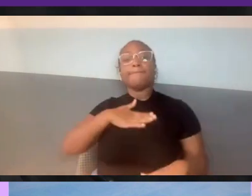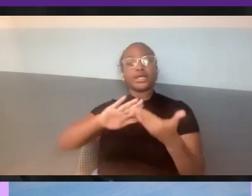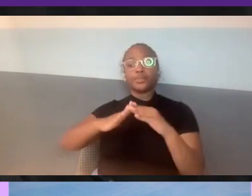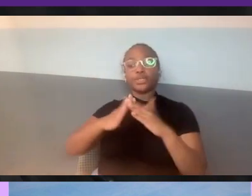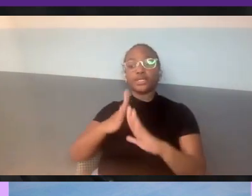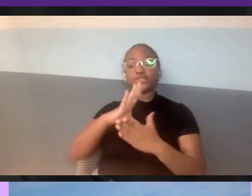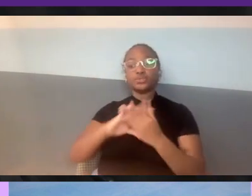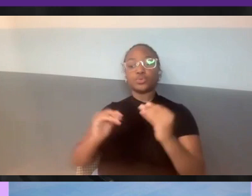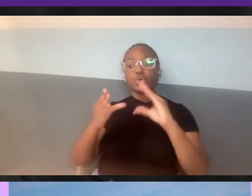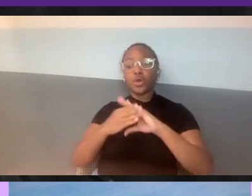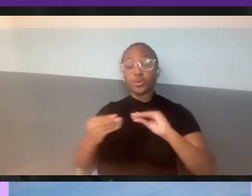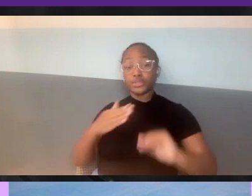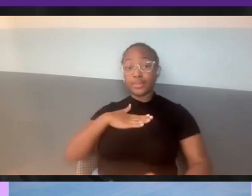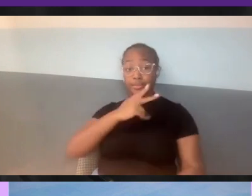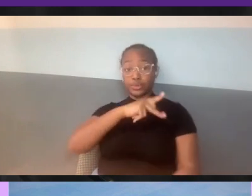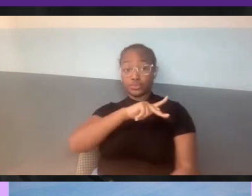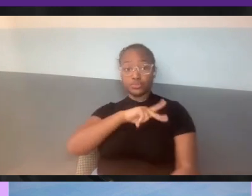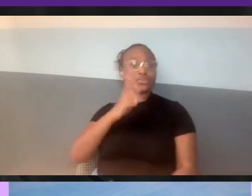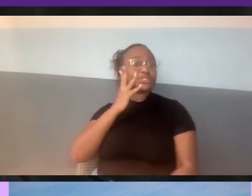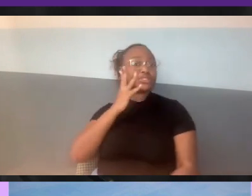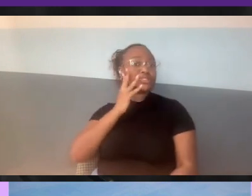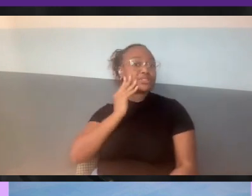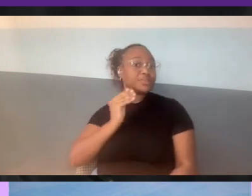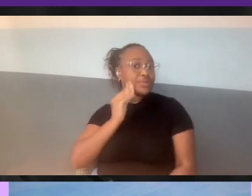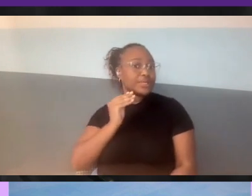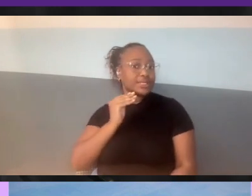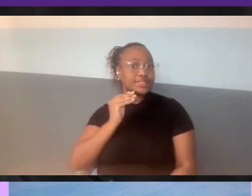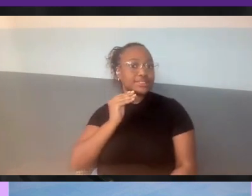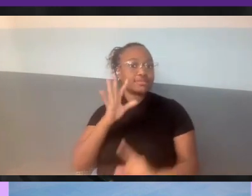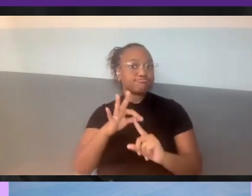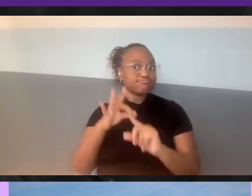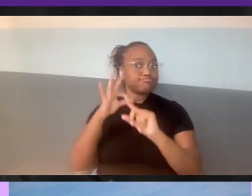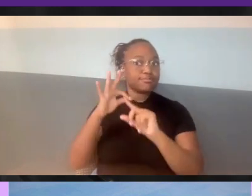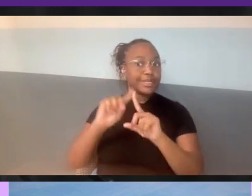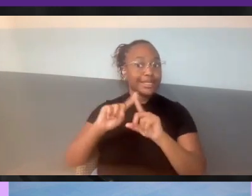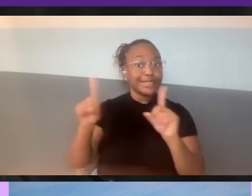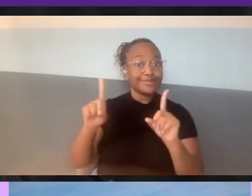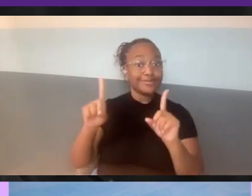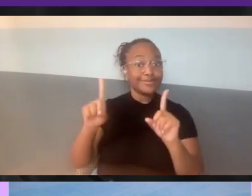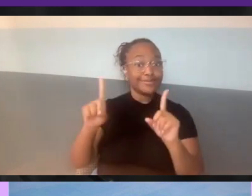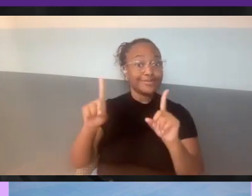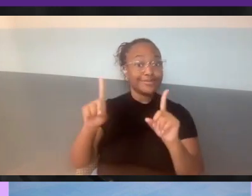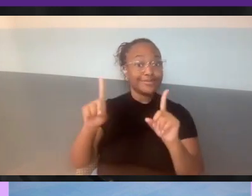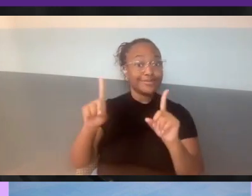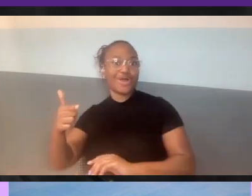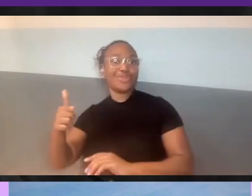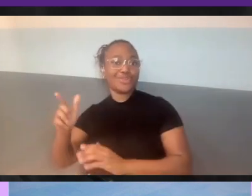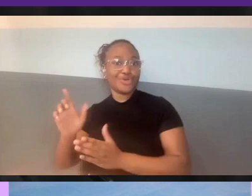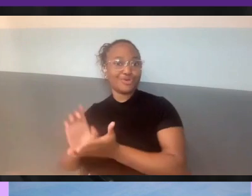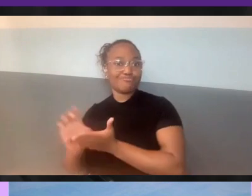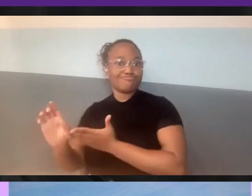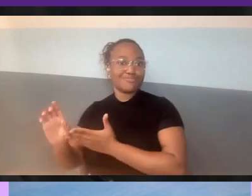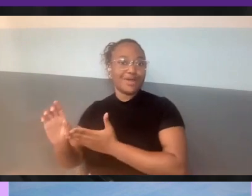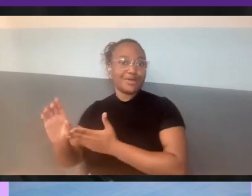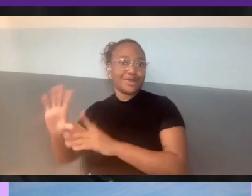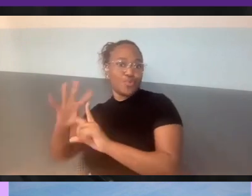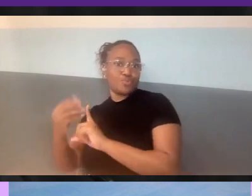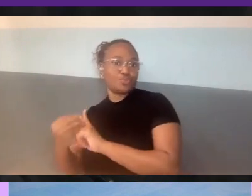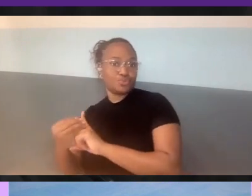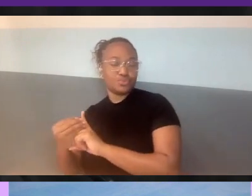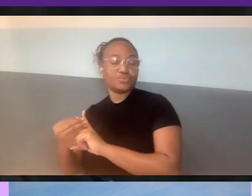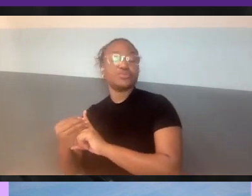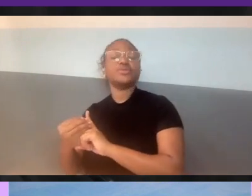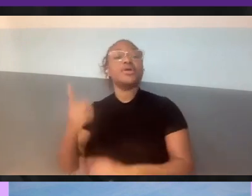is unique and different from other migrant diasporas, right? And so I think politically what has happened in this country is